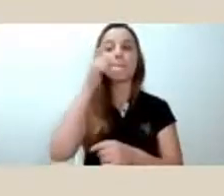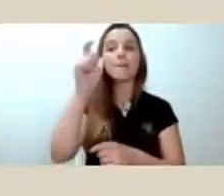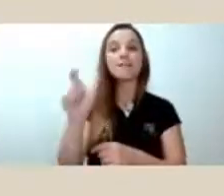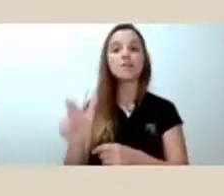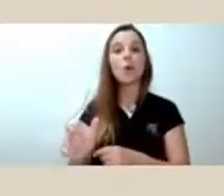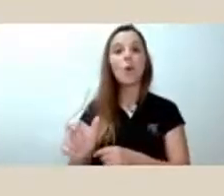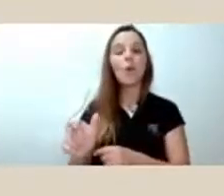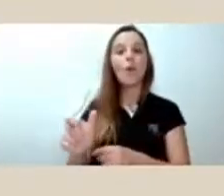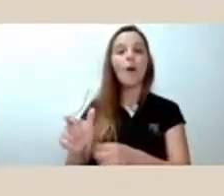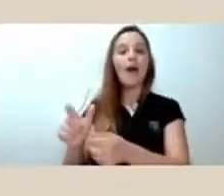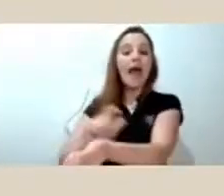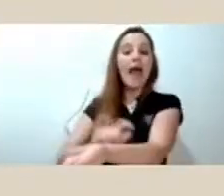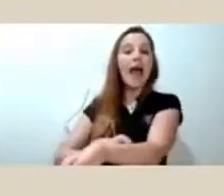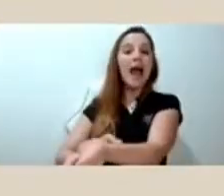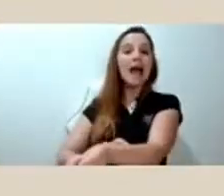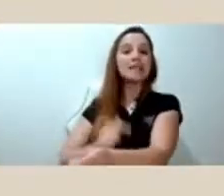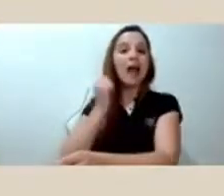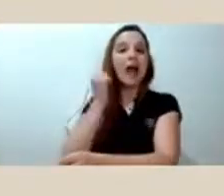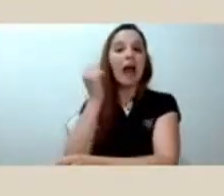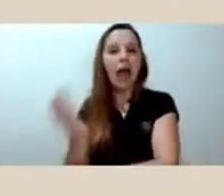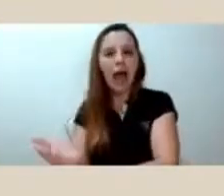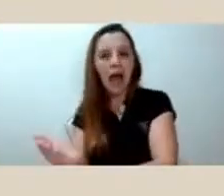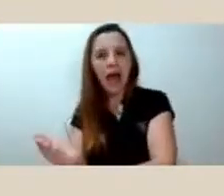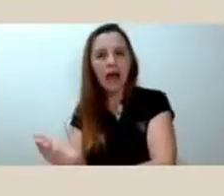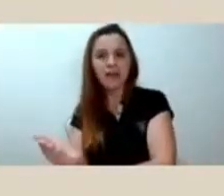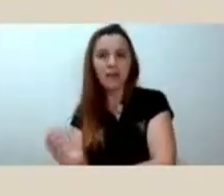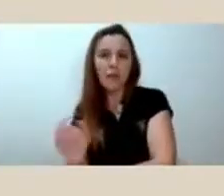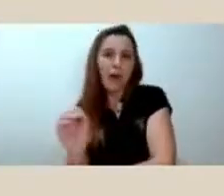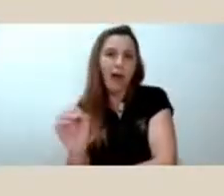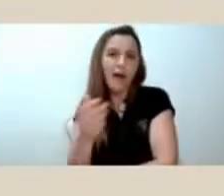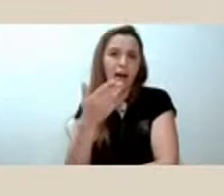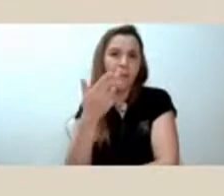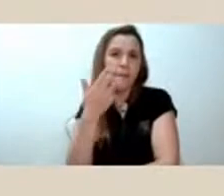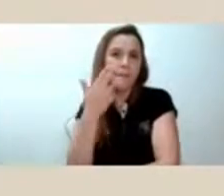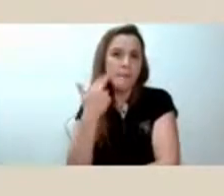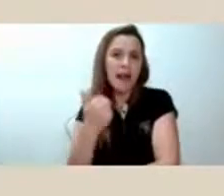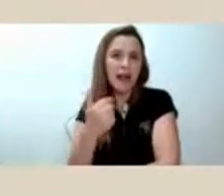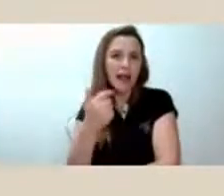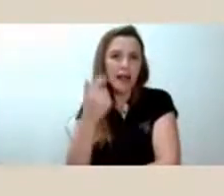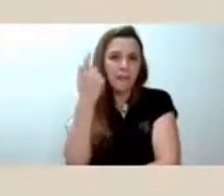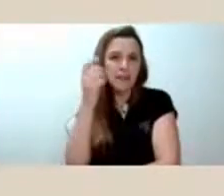Racialized, sorry. A racialized person. We should be careful with the terms.